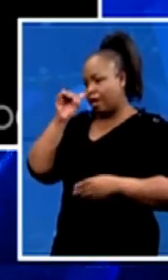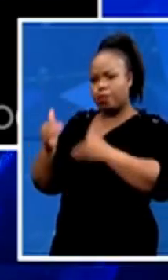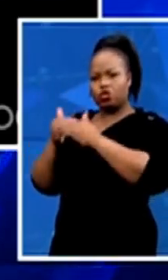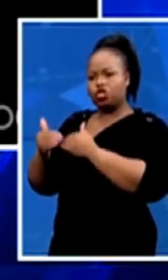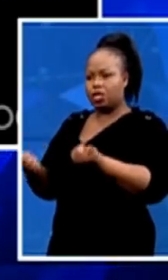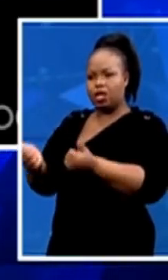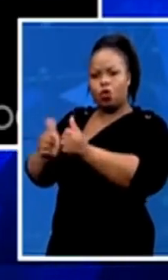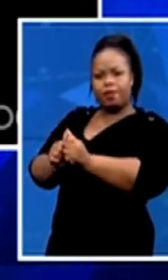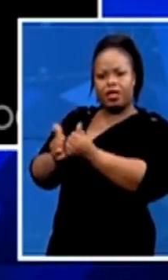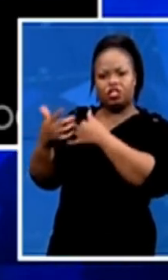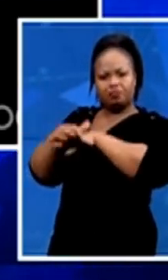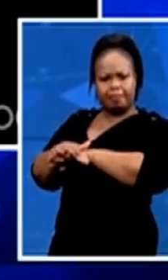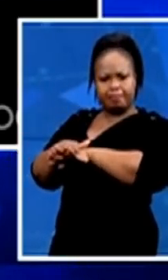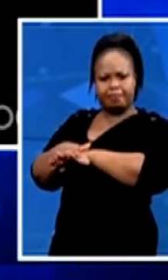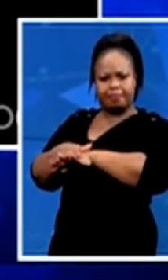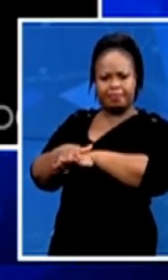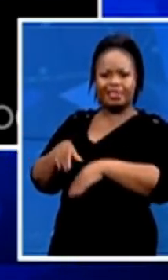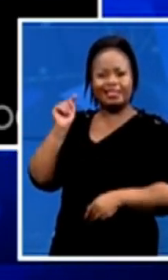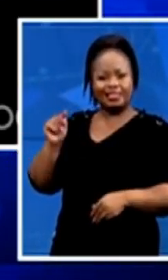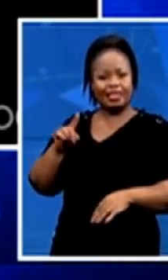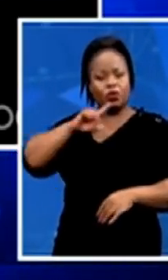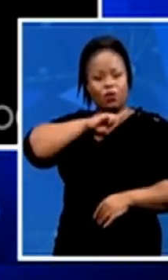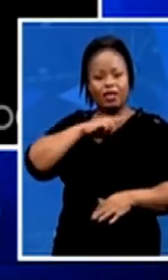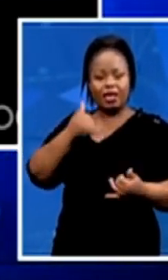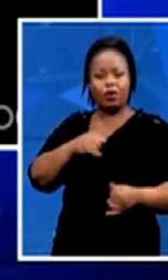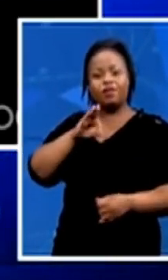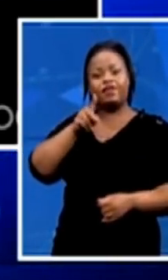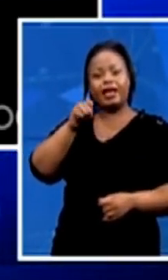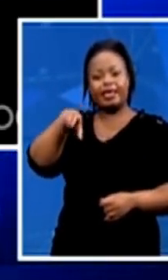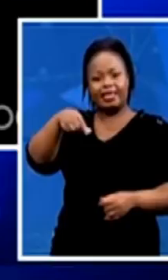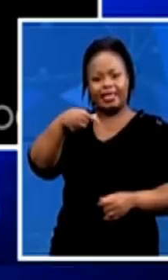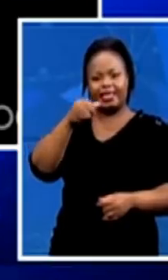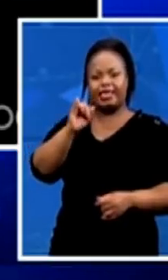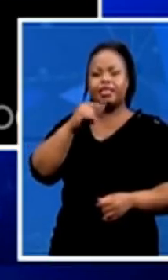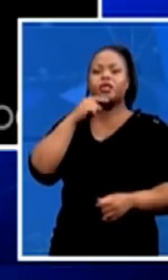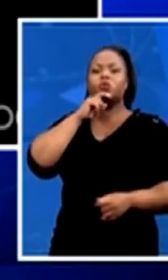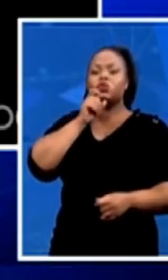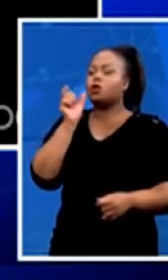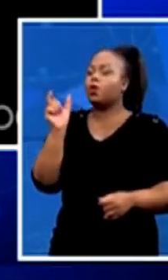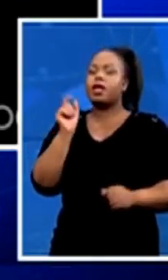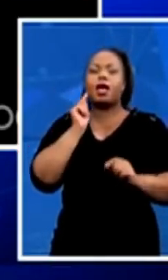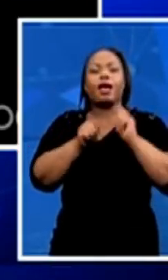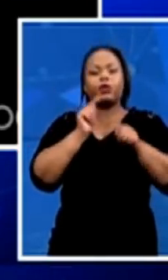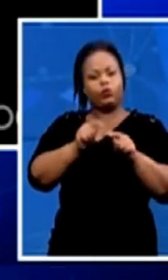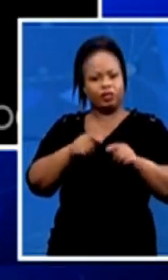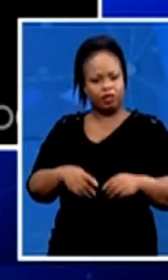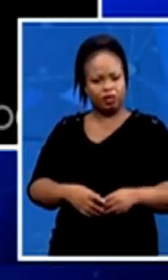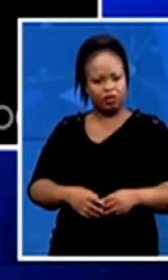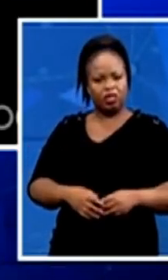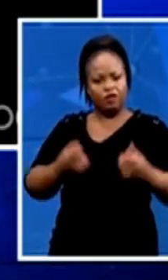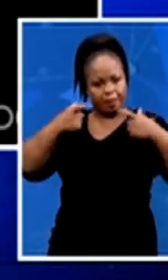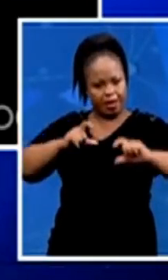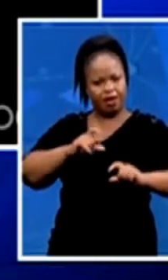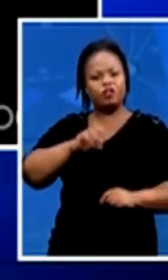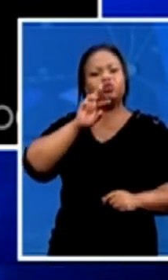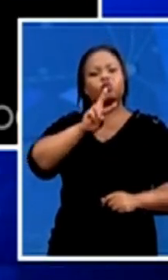is why in Faki they use the word accused in quotes. They say the accused. If you go to paragraph 24, 25 of Faki, it